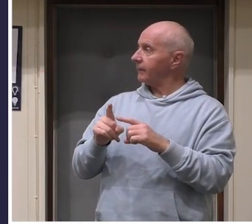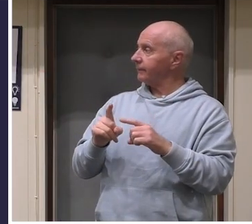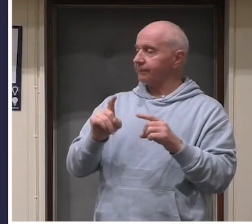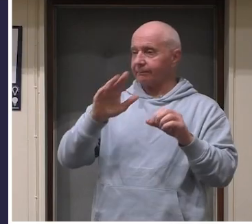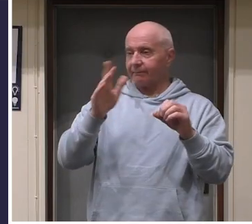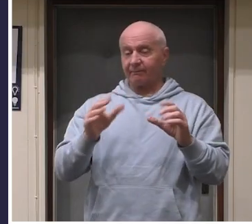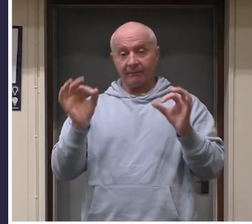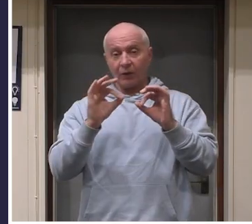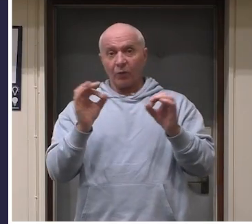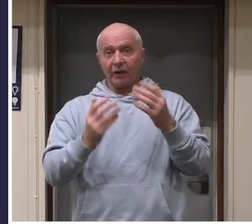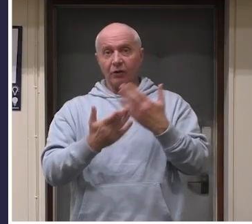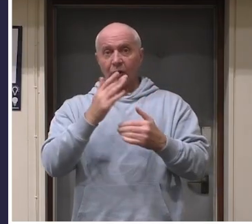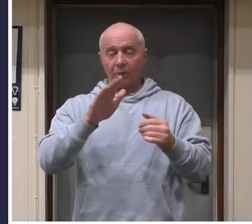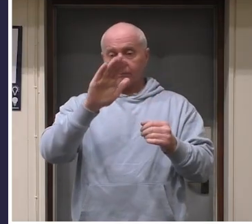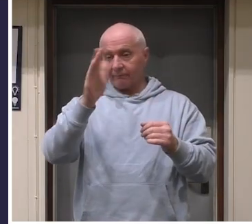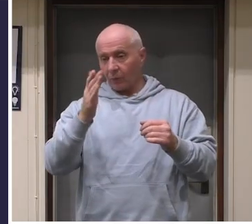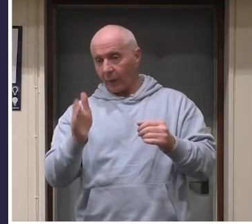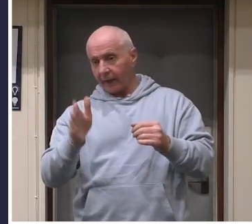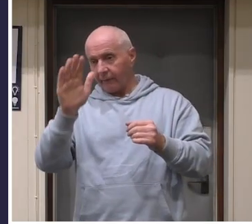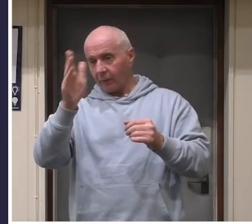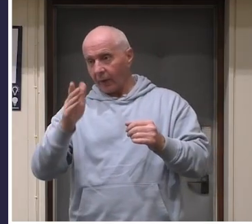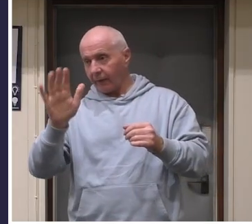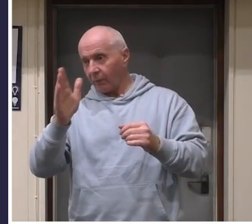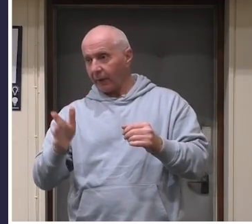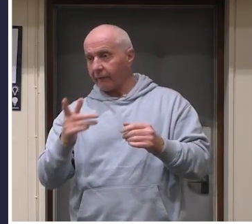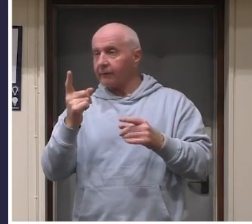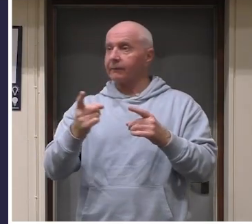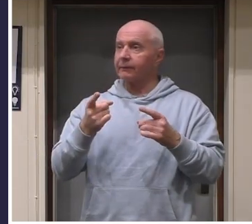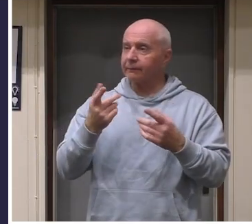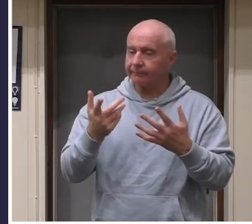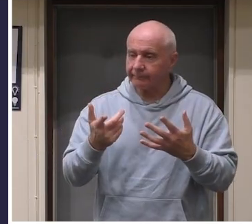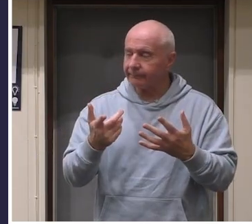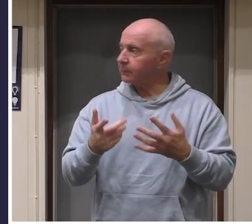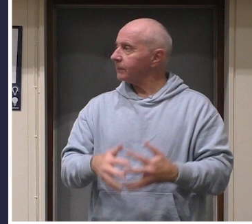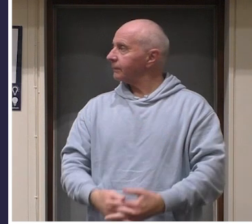There's nothing wave-like to this. It can all be explained by interactions between electrons.